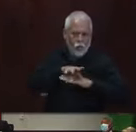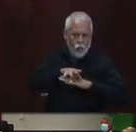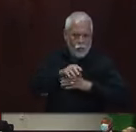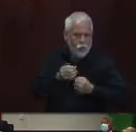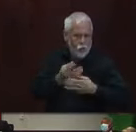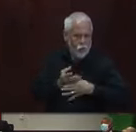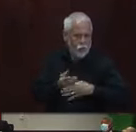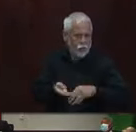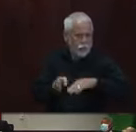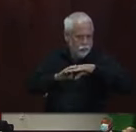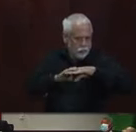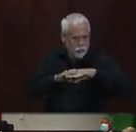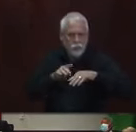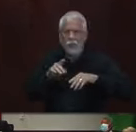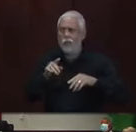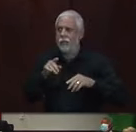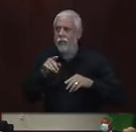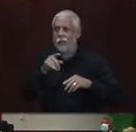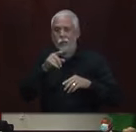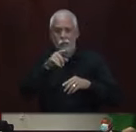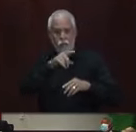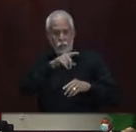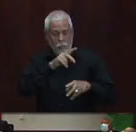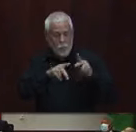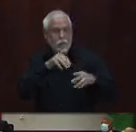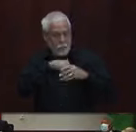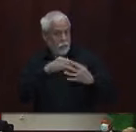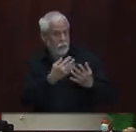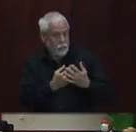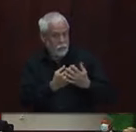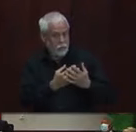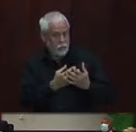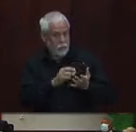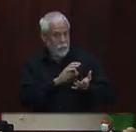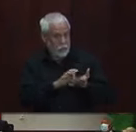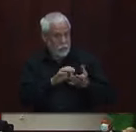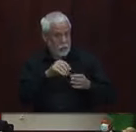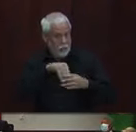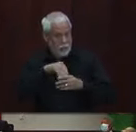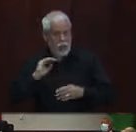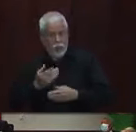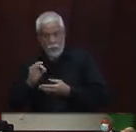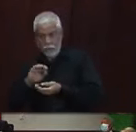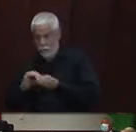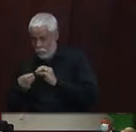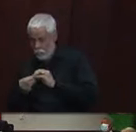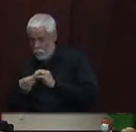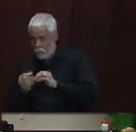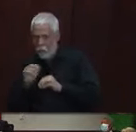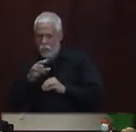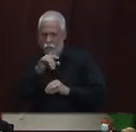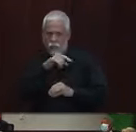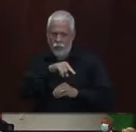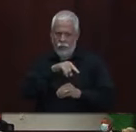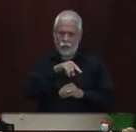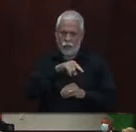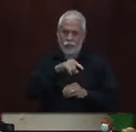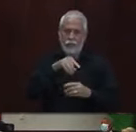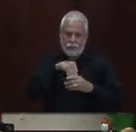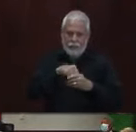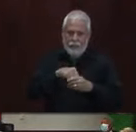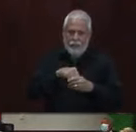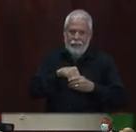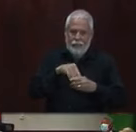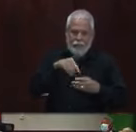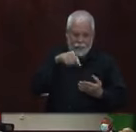up. But those guys, the people in the prison, do we count them toward our numbers, or do they go toward, because they're in